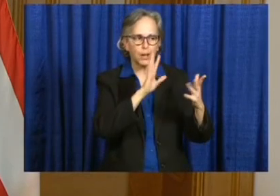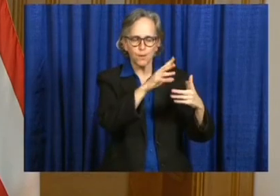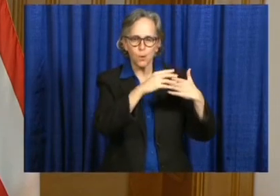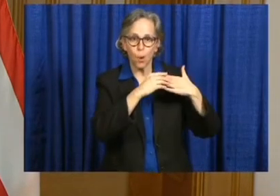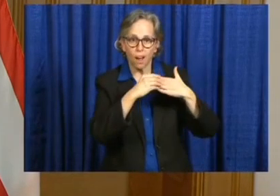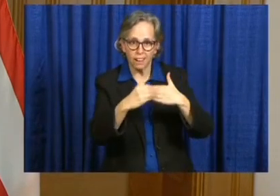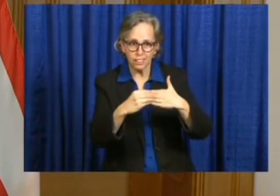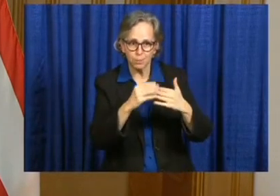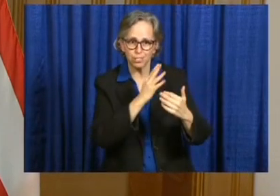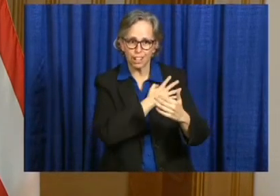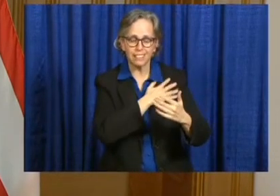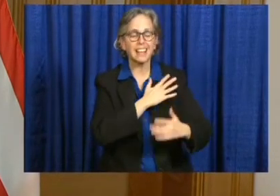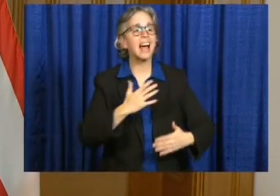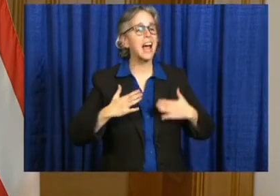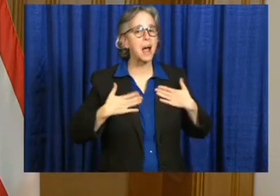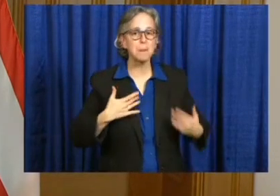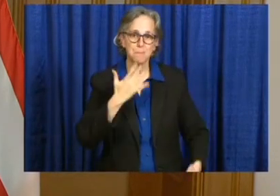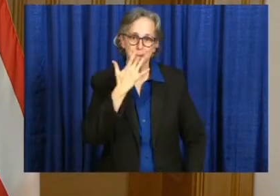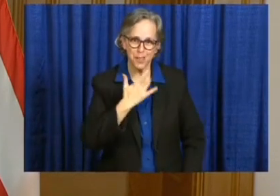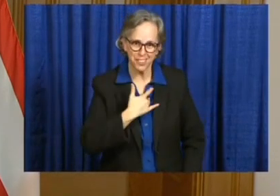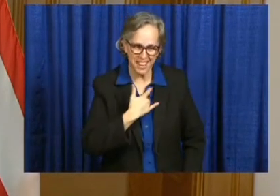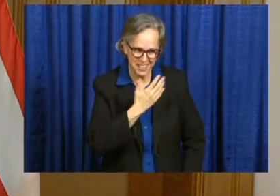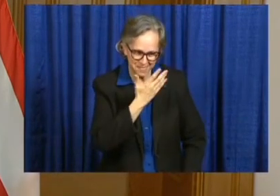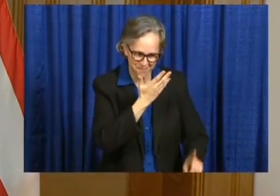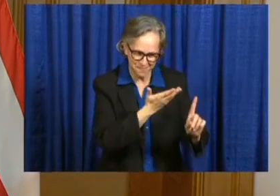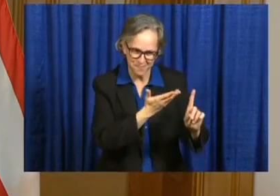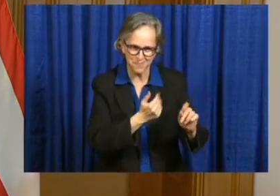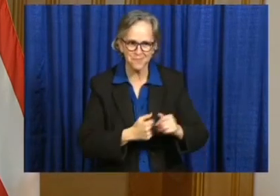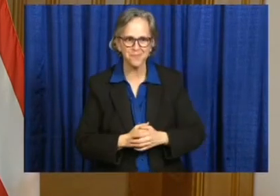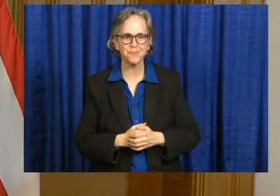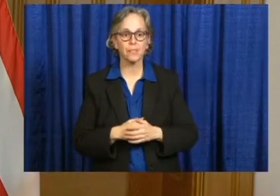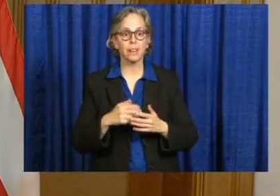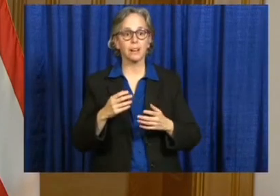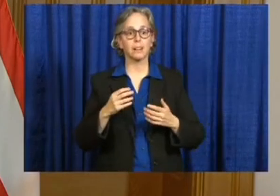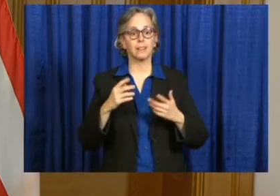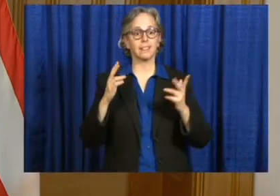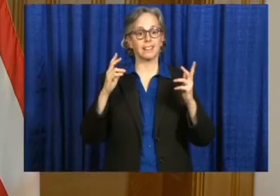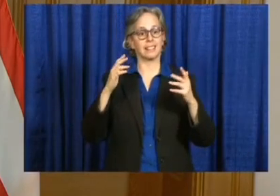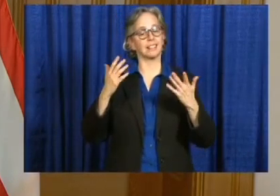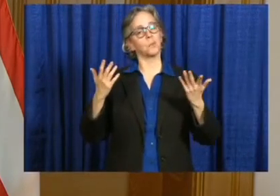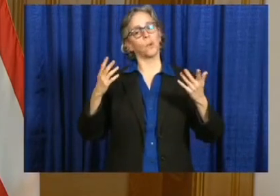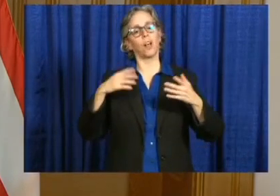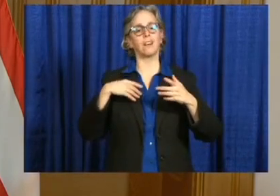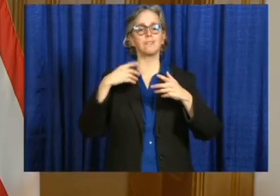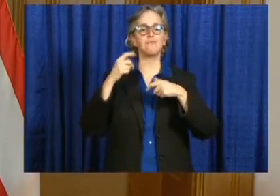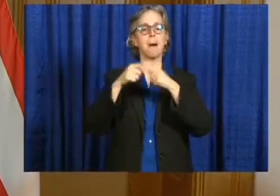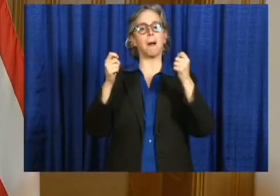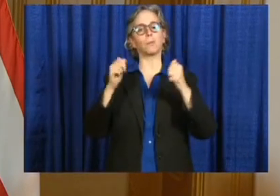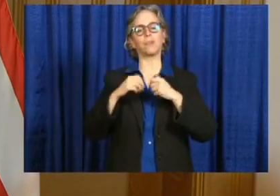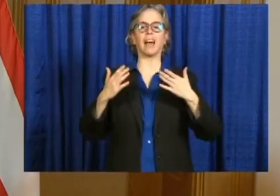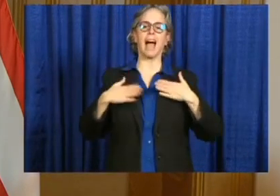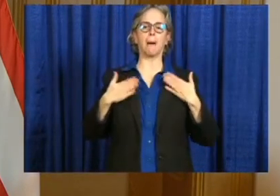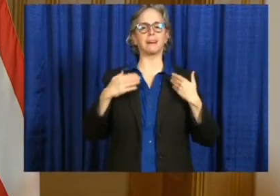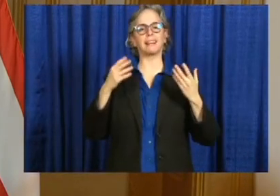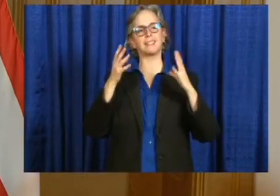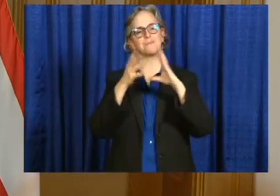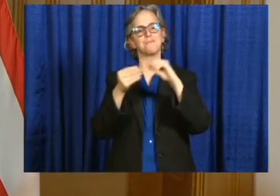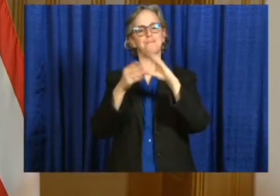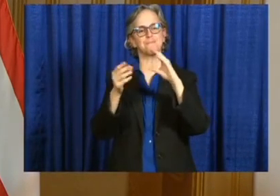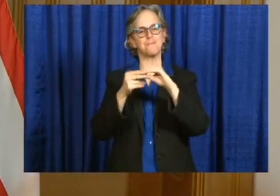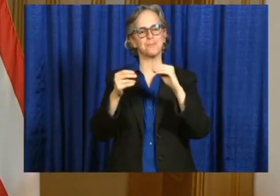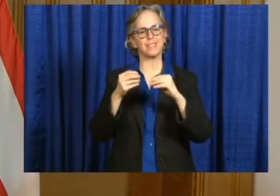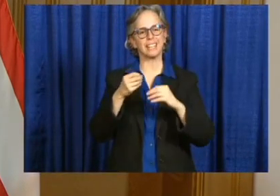and happy birthday. We're going to end on a happy note. In this case, on several notes from